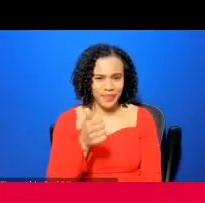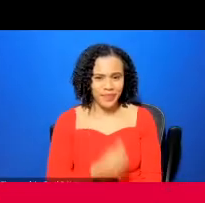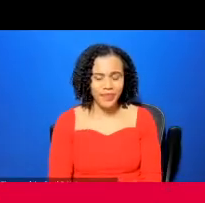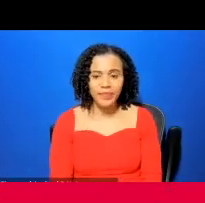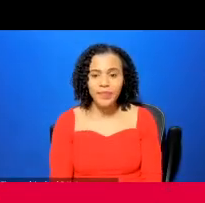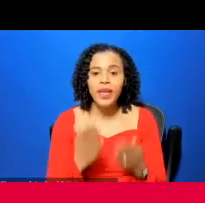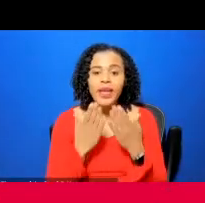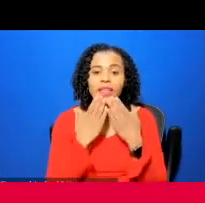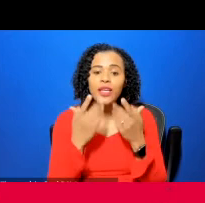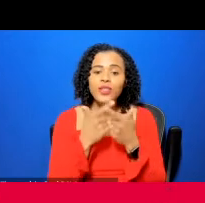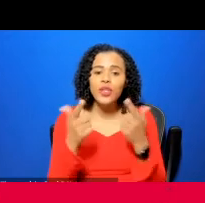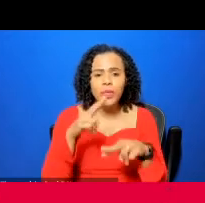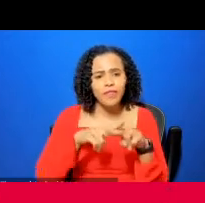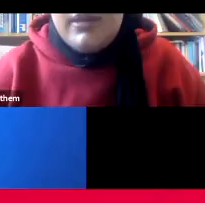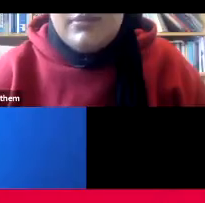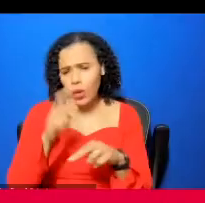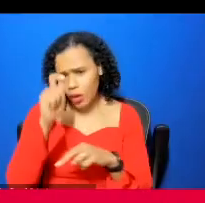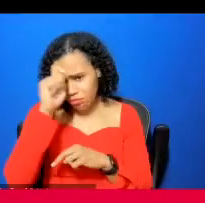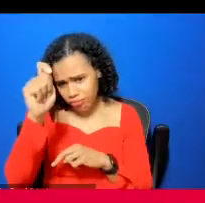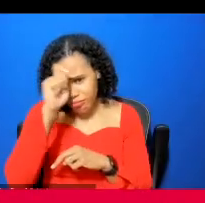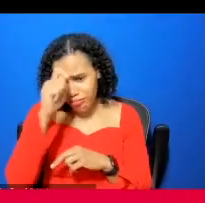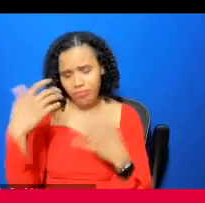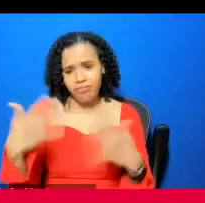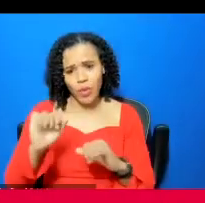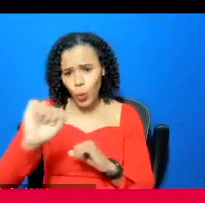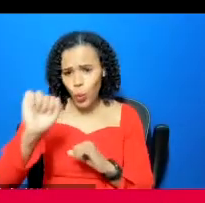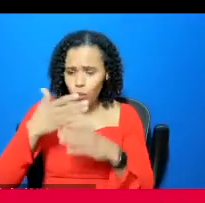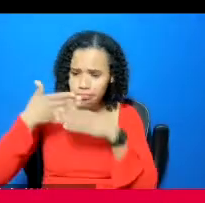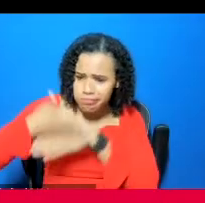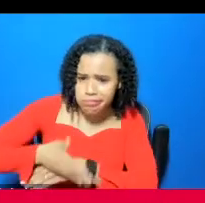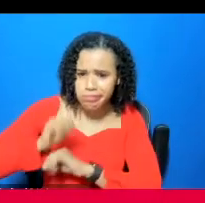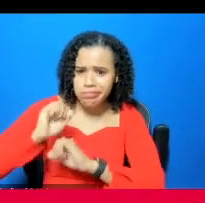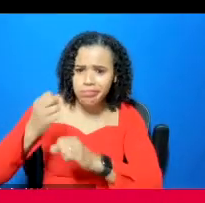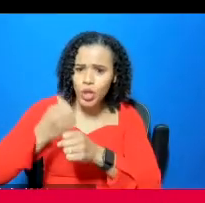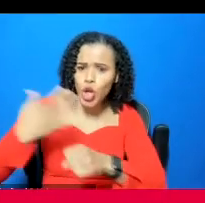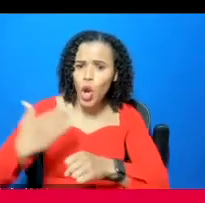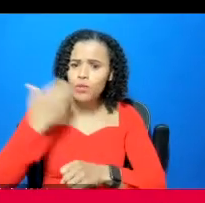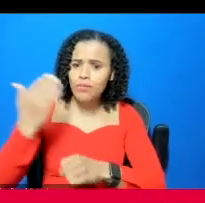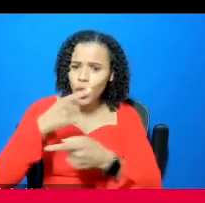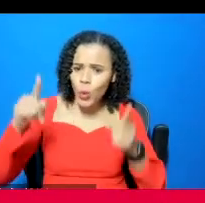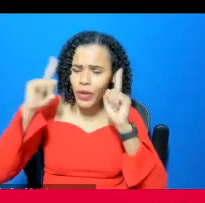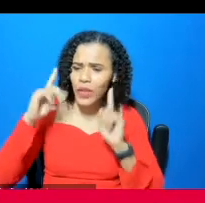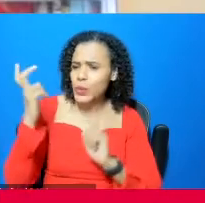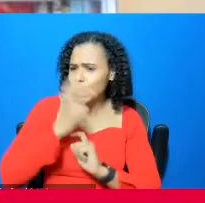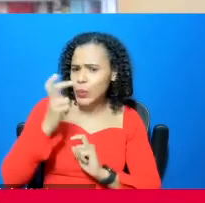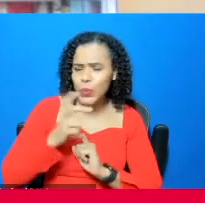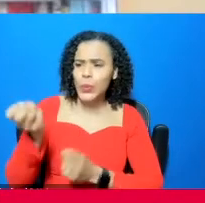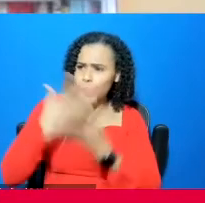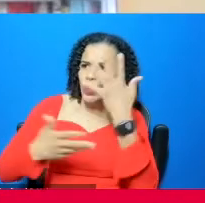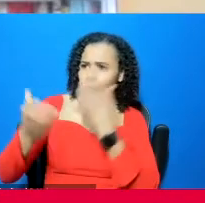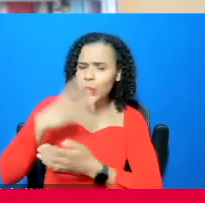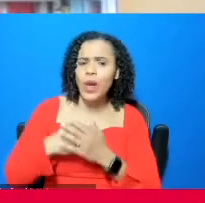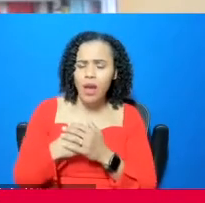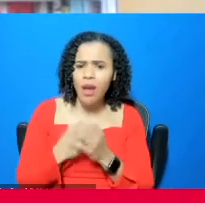I've always had a massive respect for all the work that you did at Goldsmiths. Hearing you kind of situate the violence